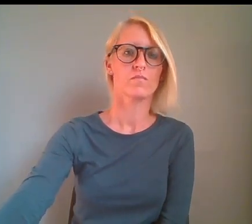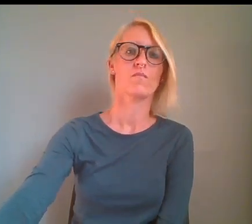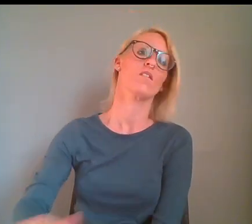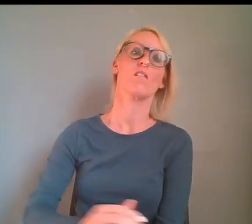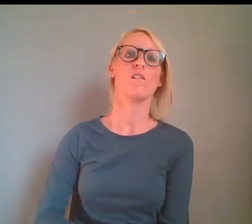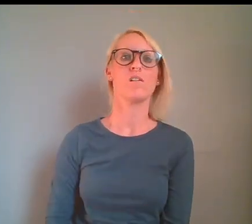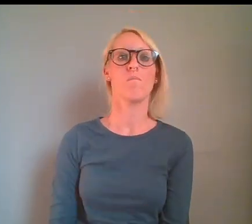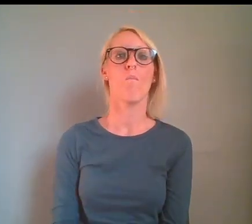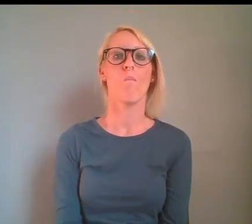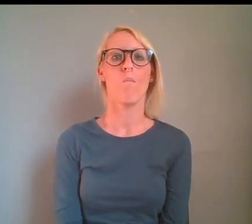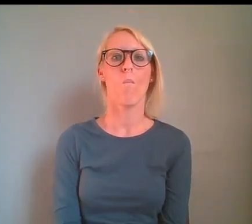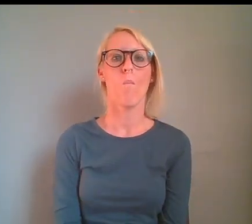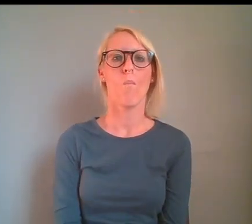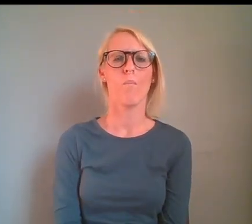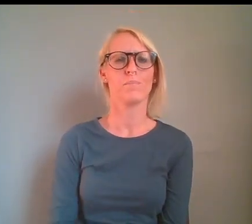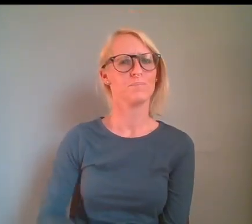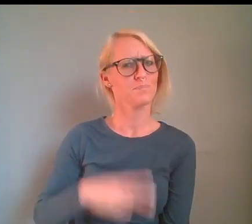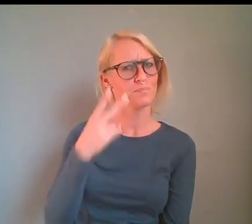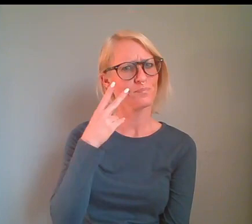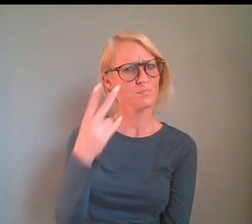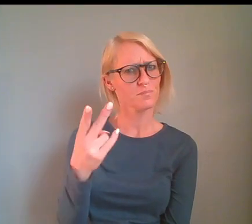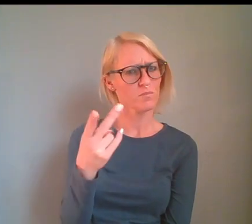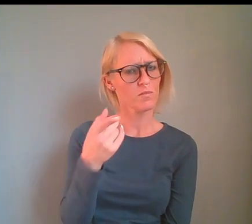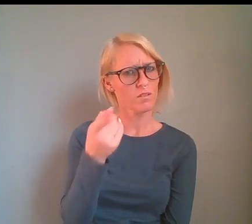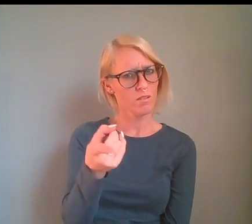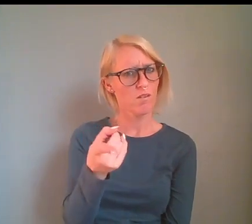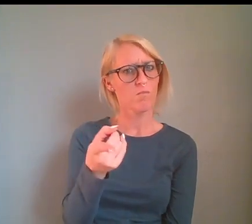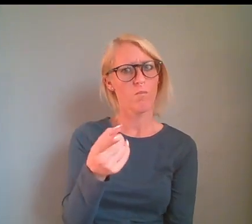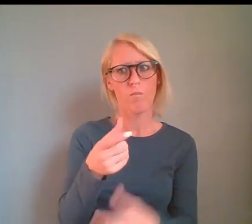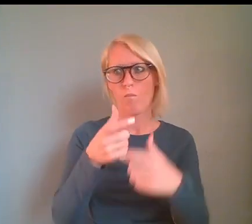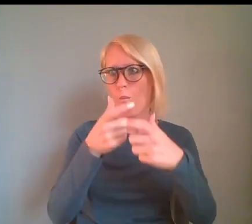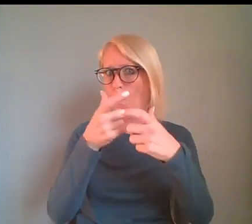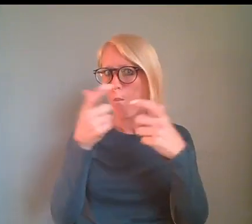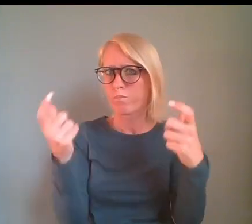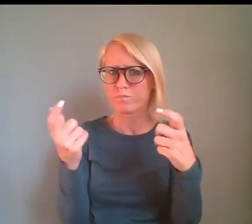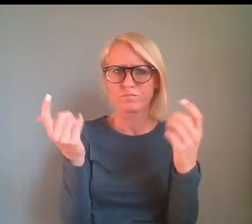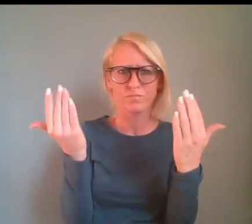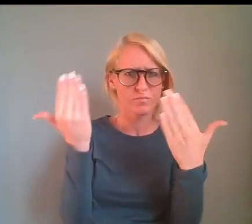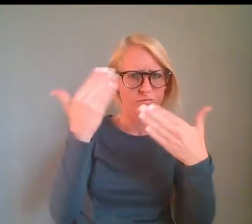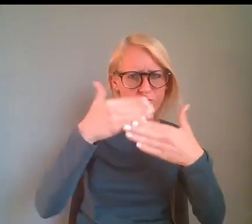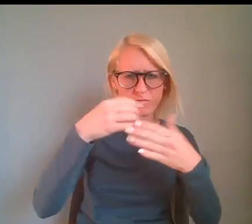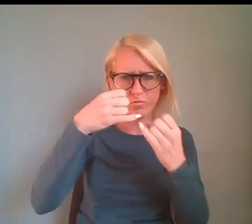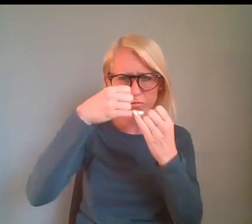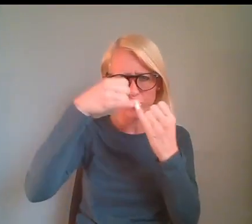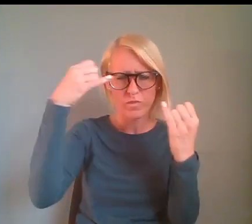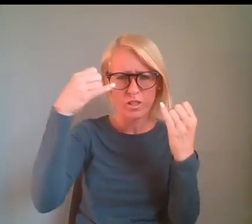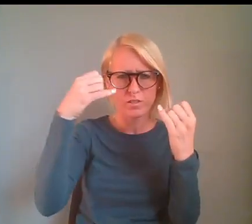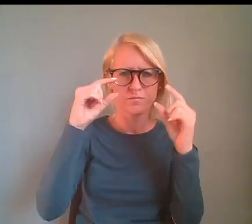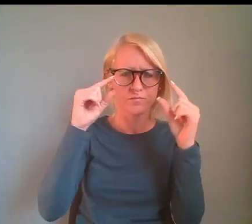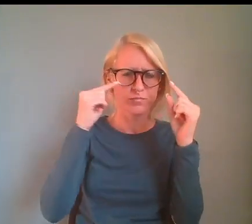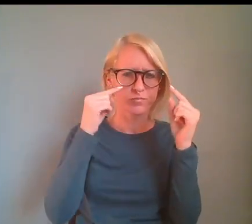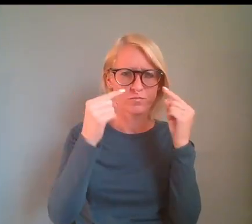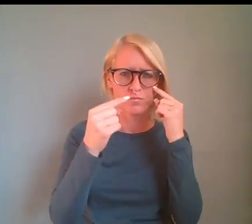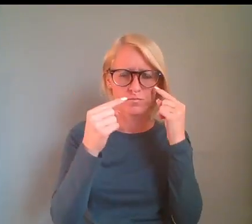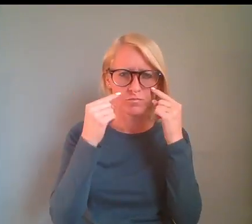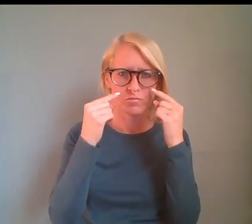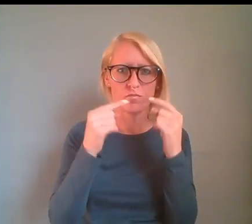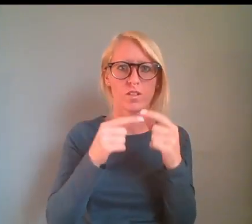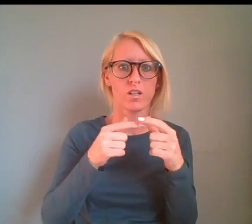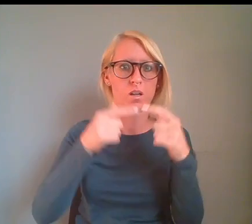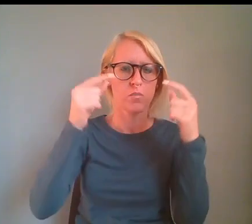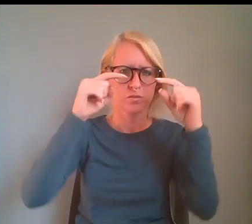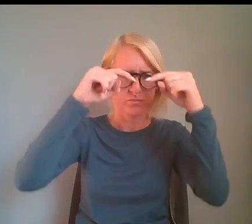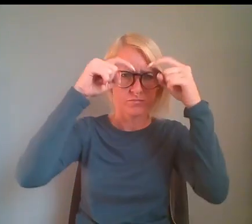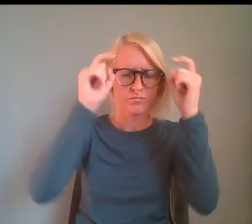Because you can see that Rembrandt made a big dark line right there, made a big dark line on the upper